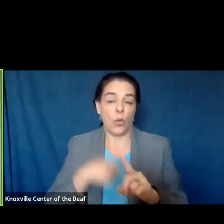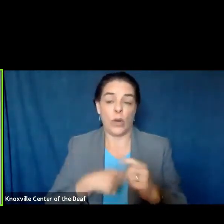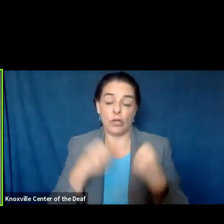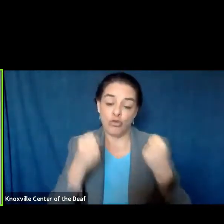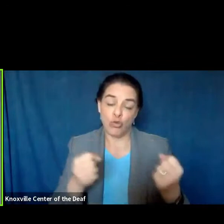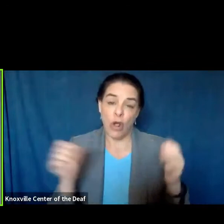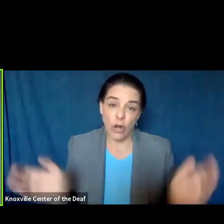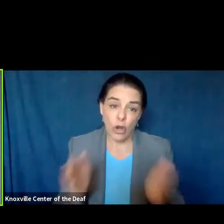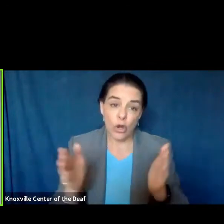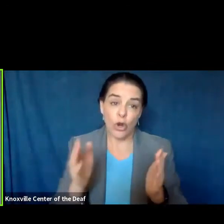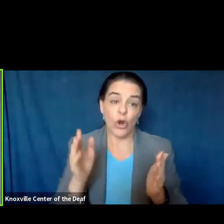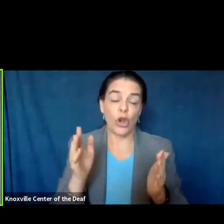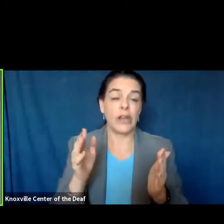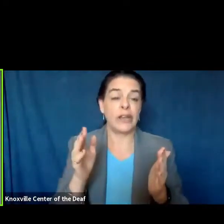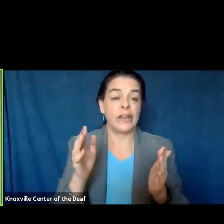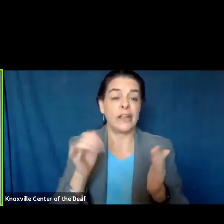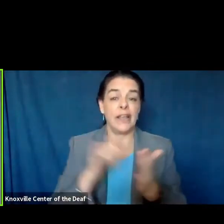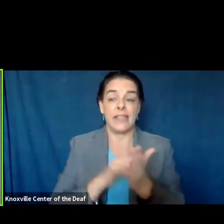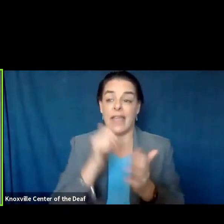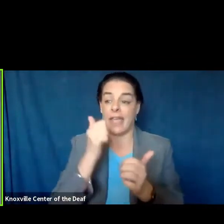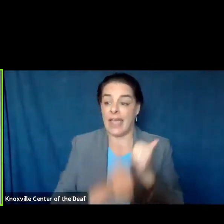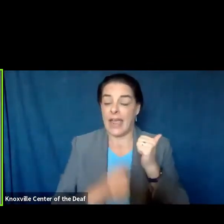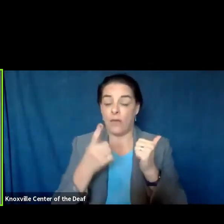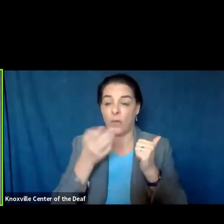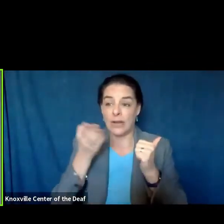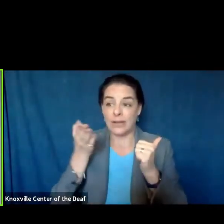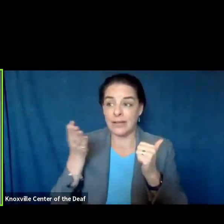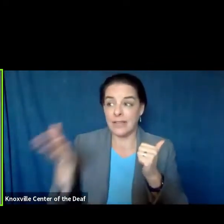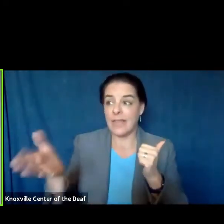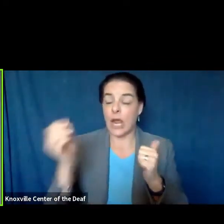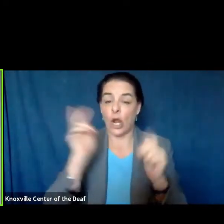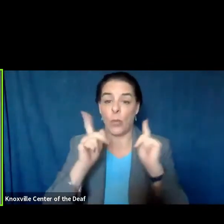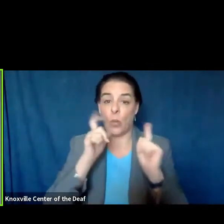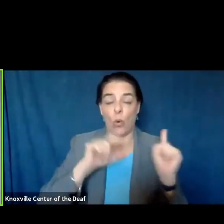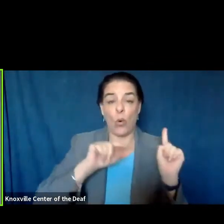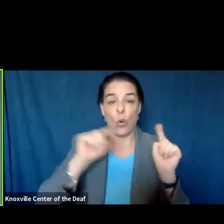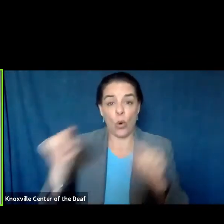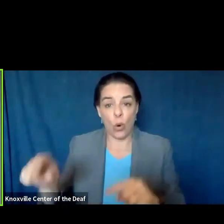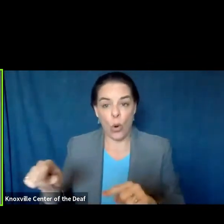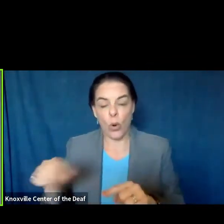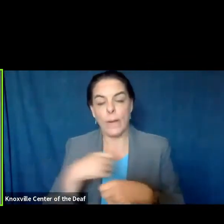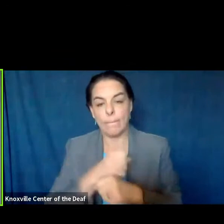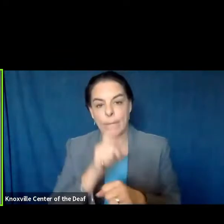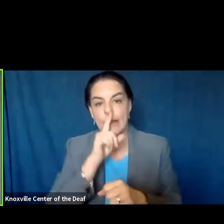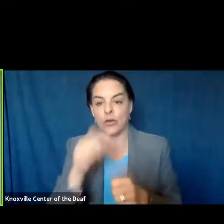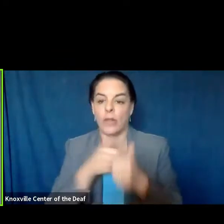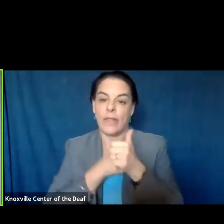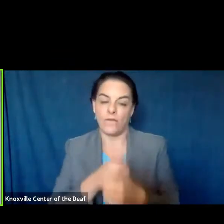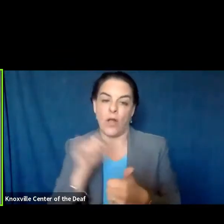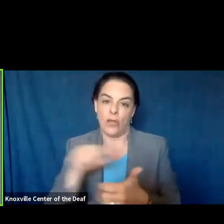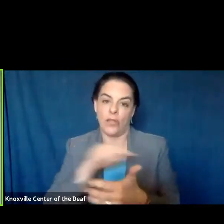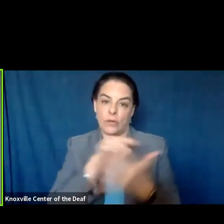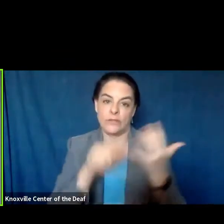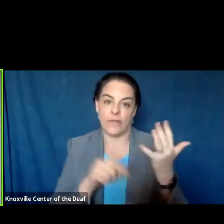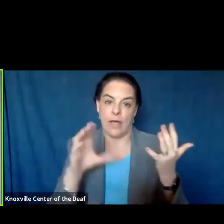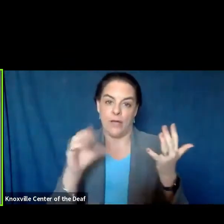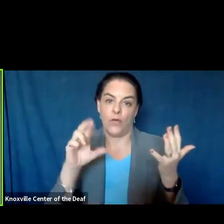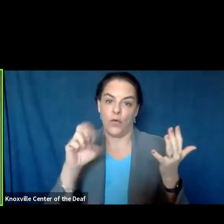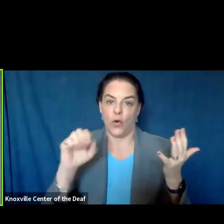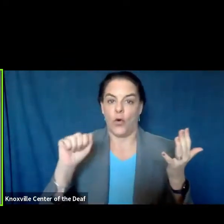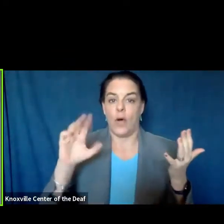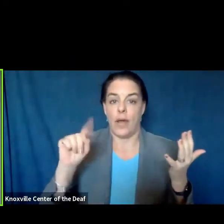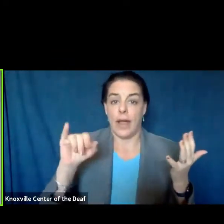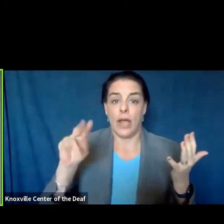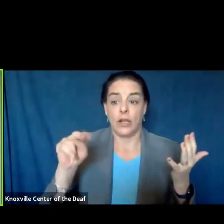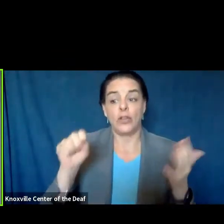the facilities and everybody that's there and the people that are going to ensure that they're following the 5 core actions. That's what the design of